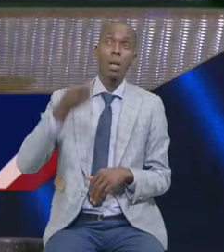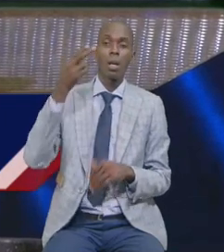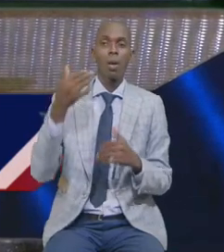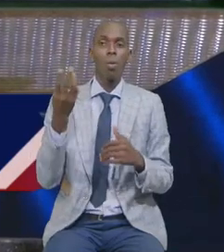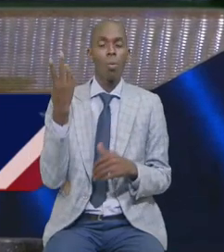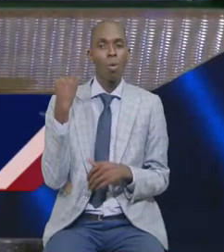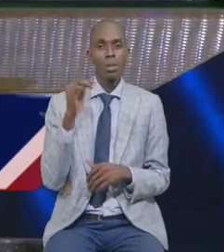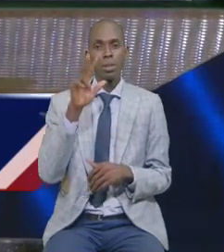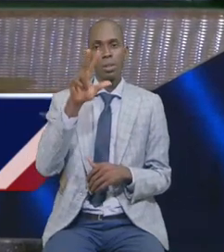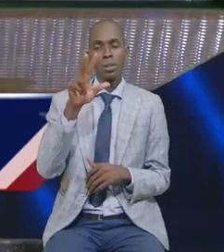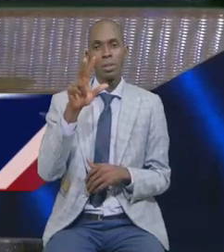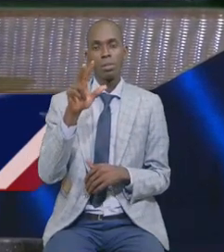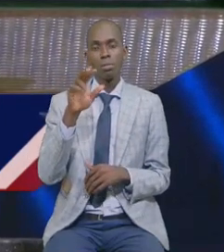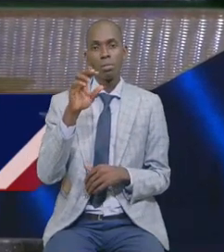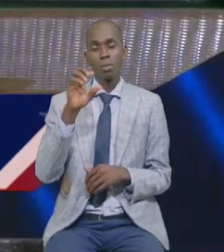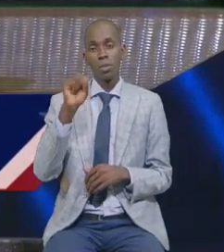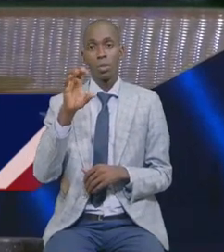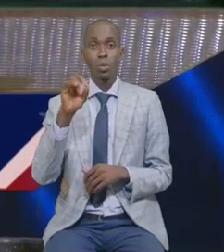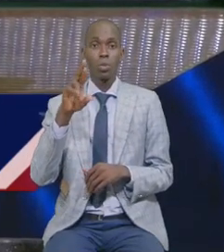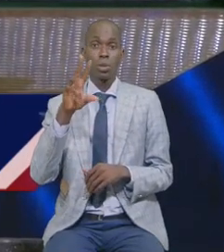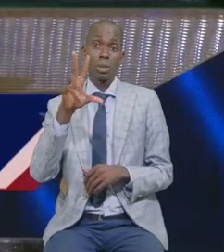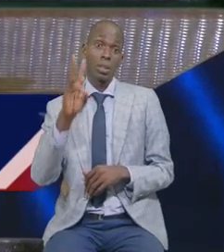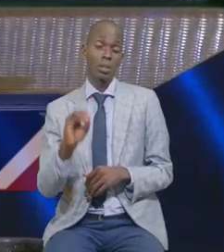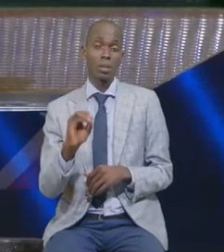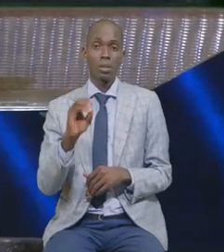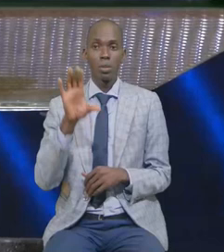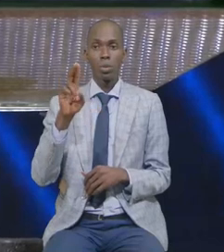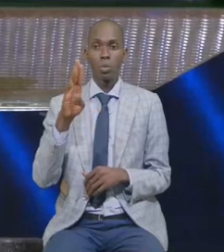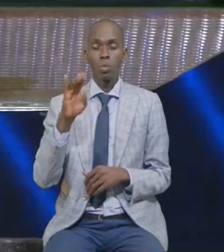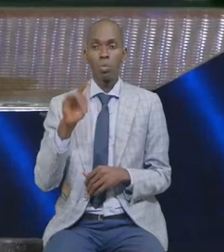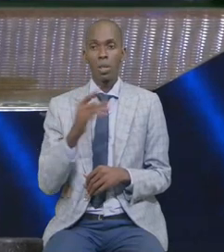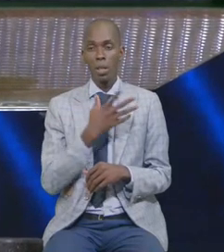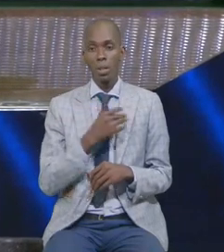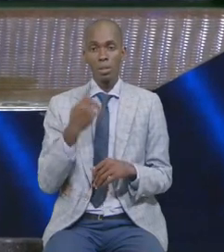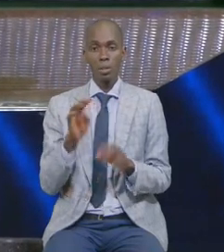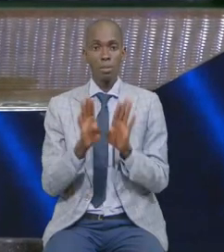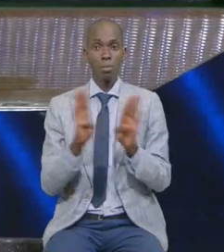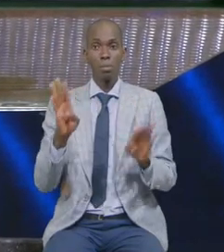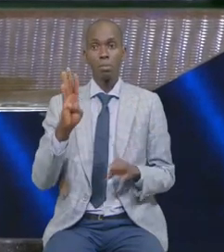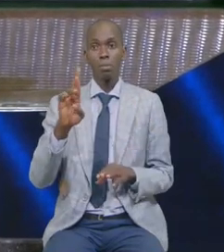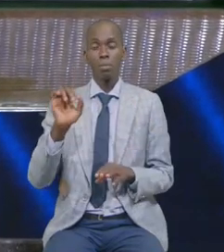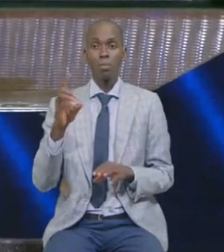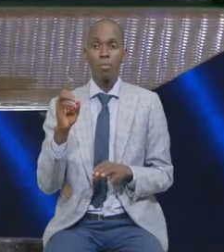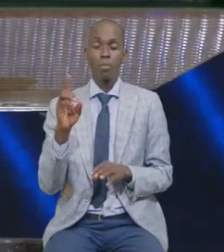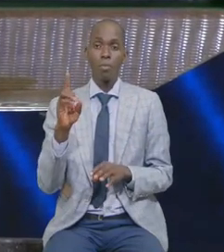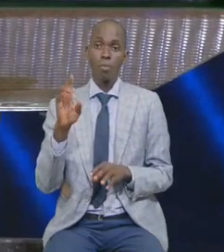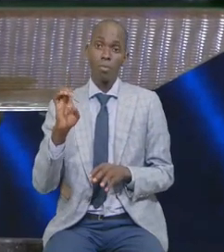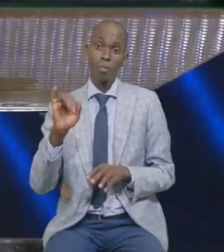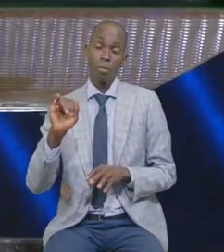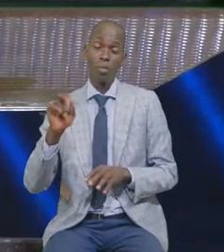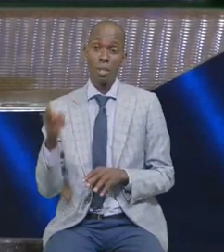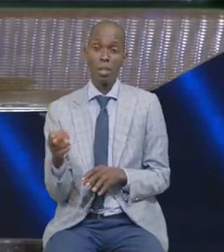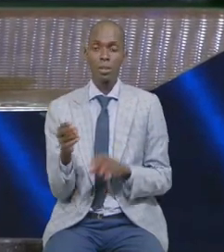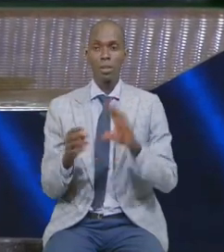was 70 cubits, and the breadth thereof 6 cubits, and he set